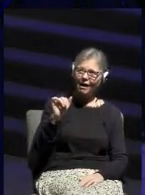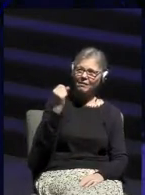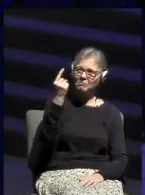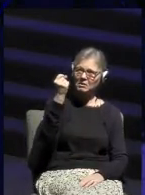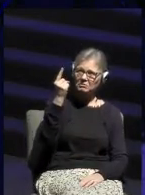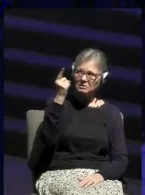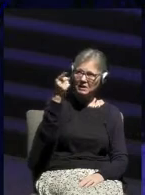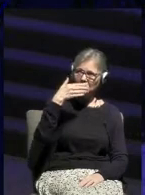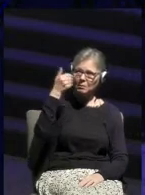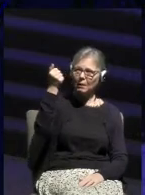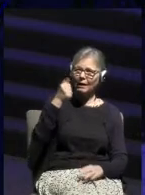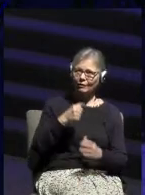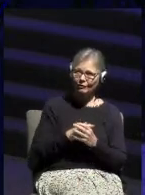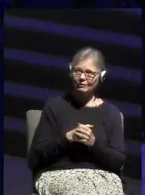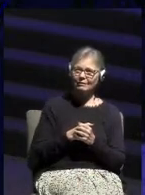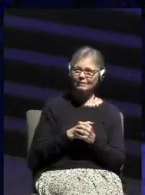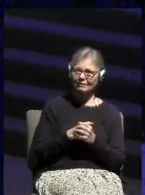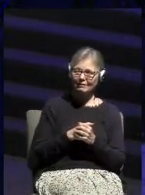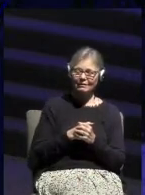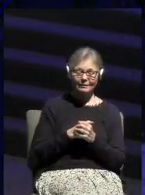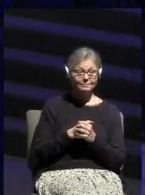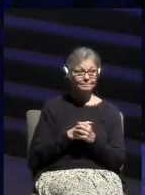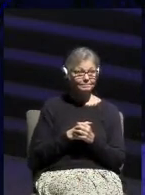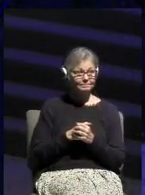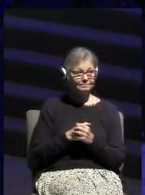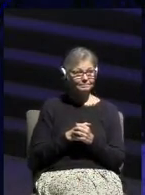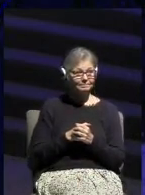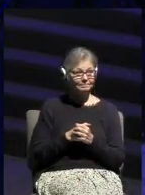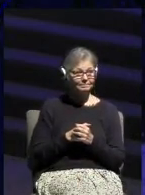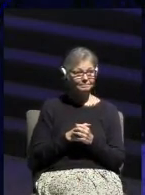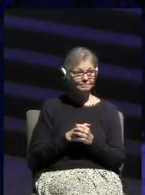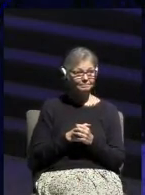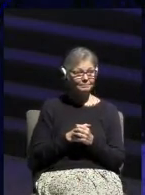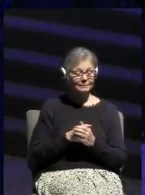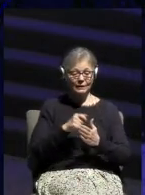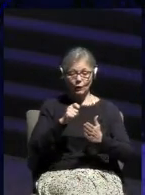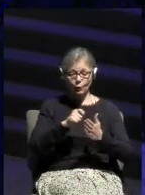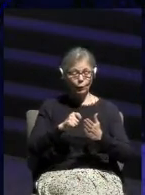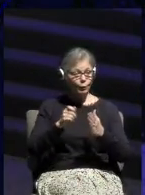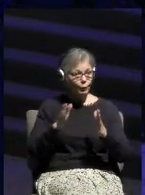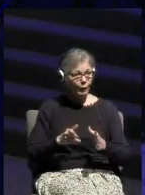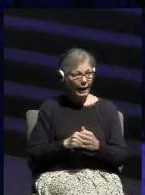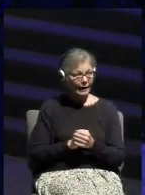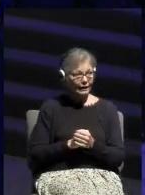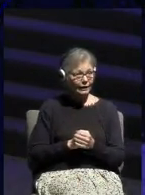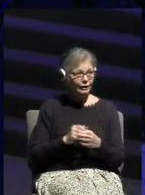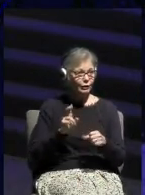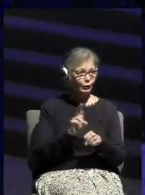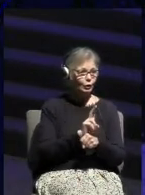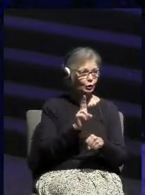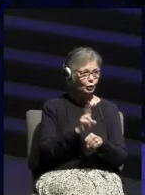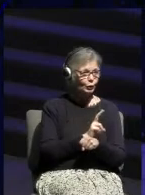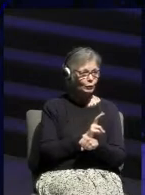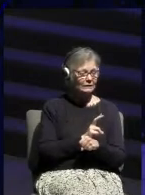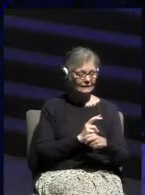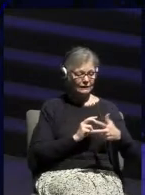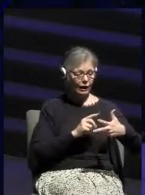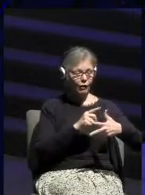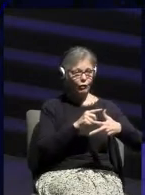life. And so the writer uses, probably we came up with these words later